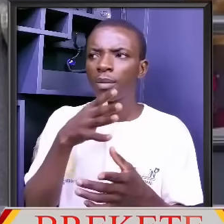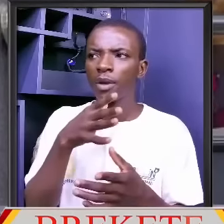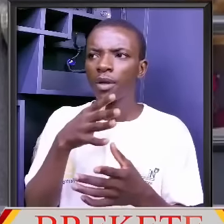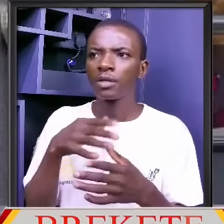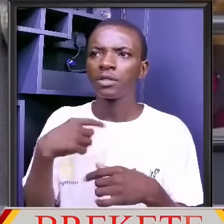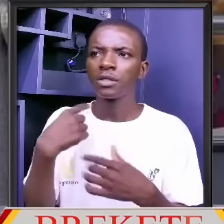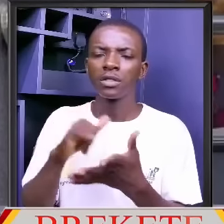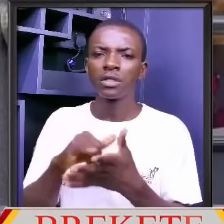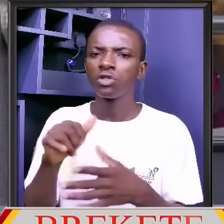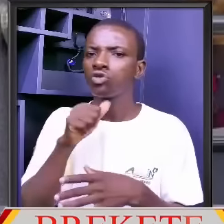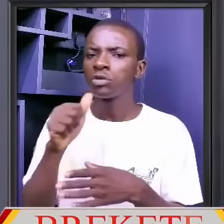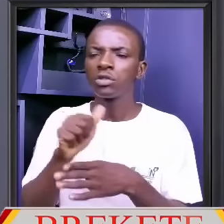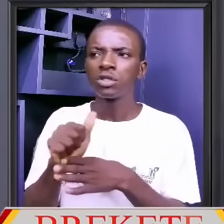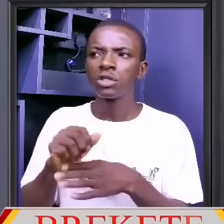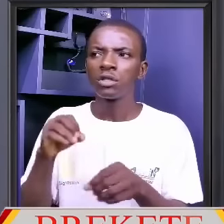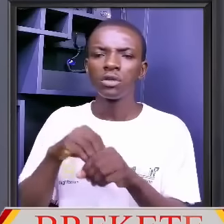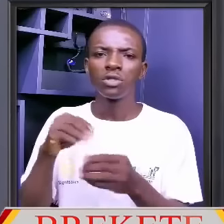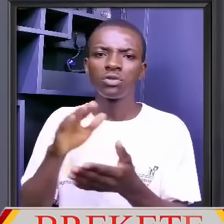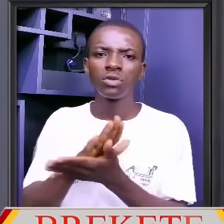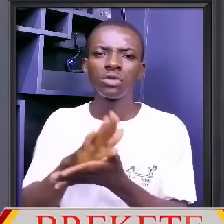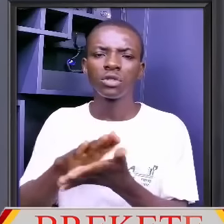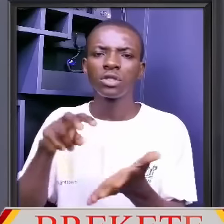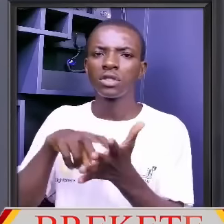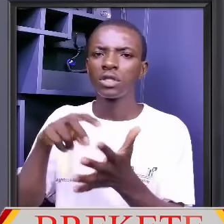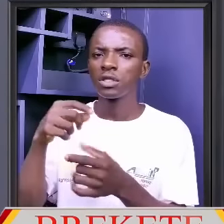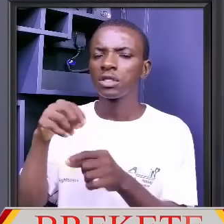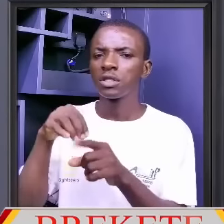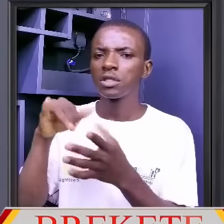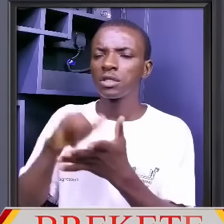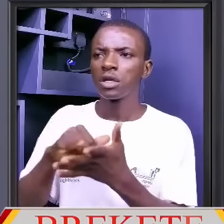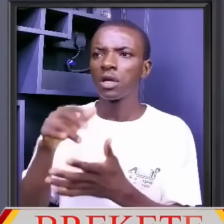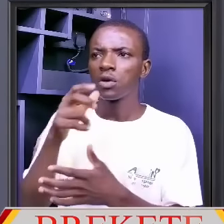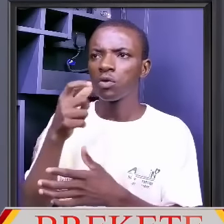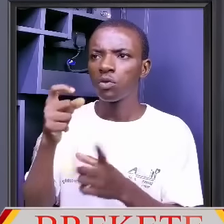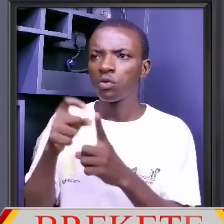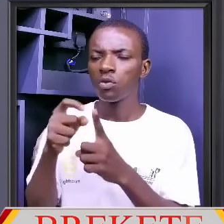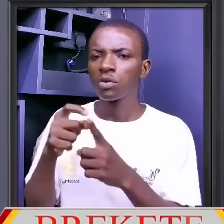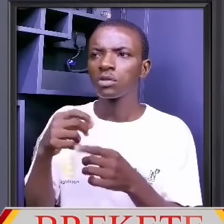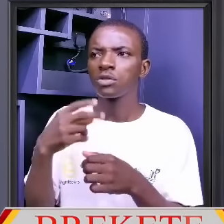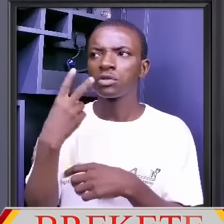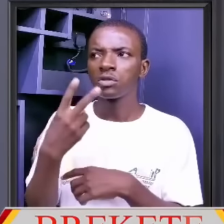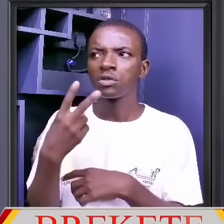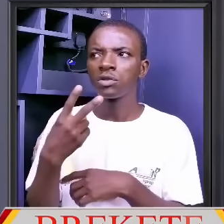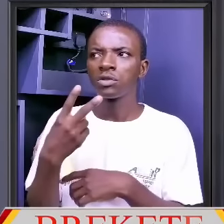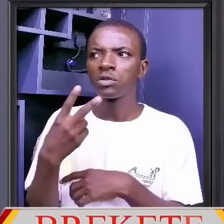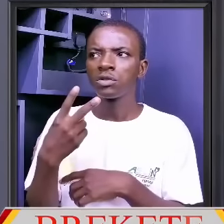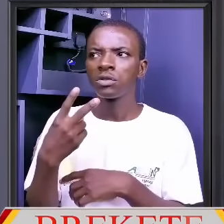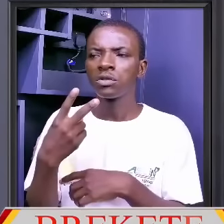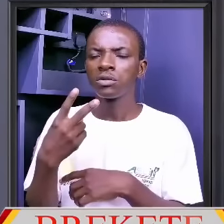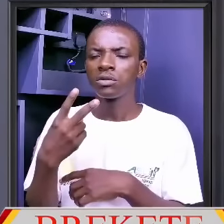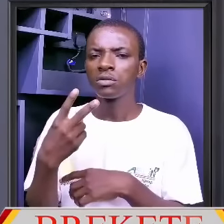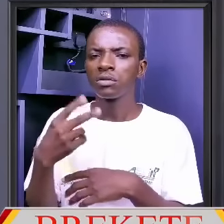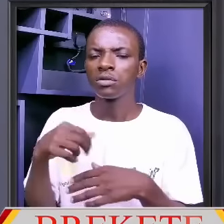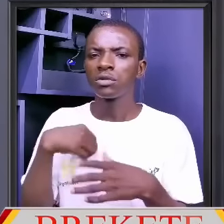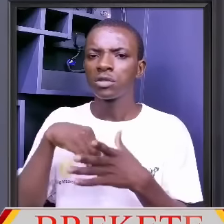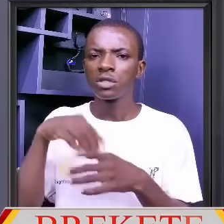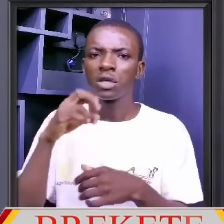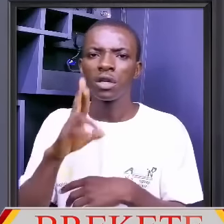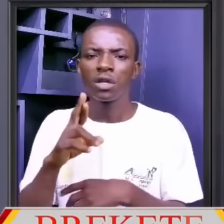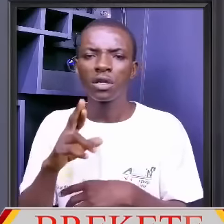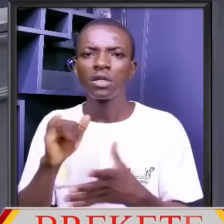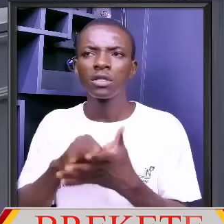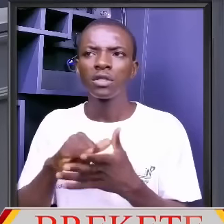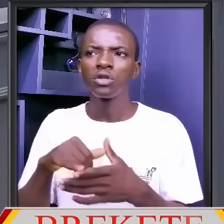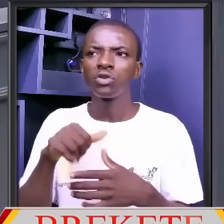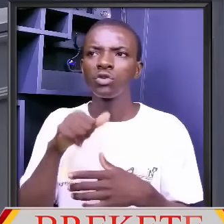mama say, no, go train me for school. Saying, don't stand for that word. Now, there I look her. Now, I come out. Now, I tell him, say,